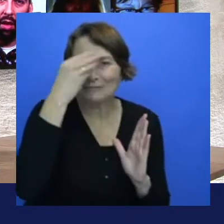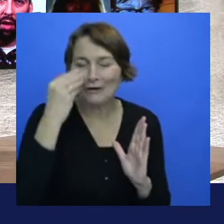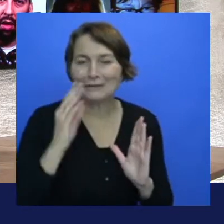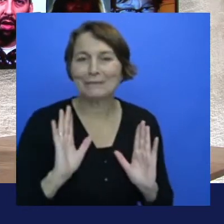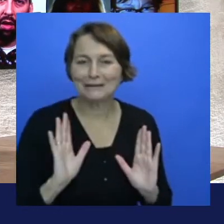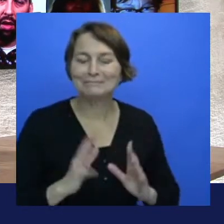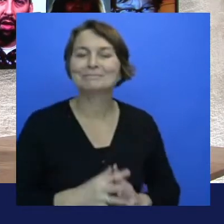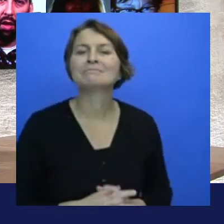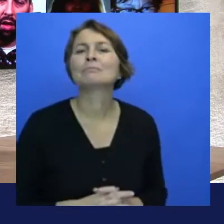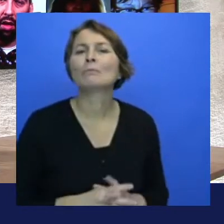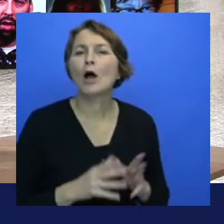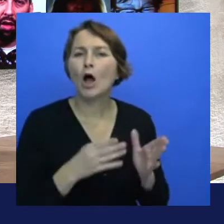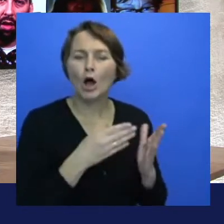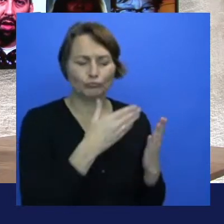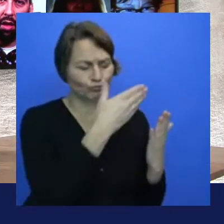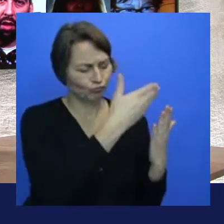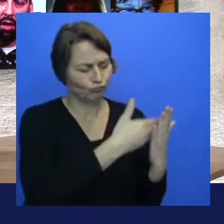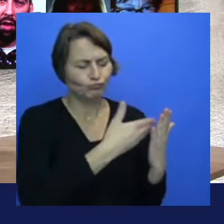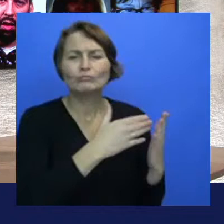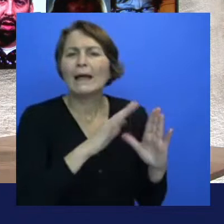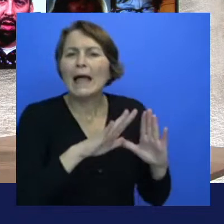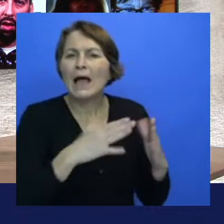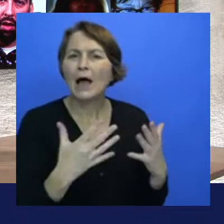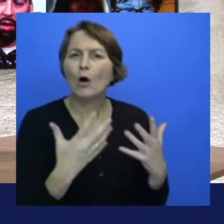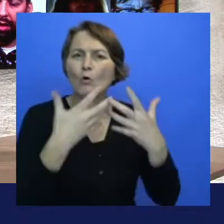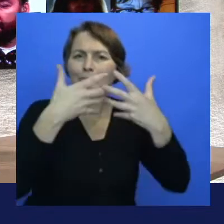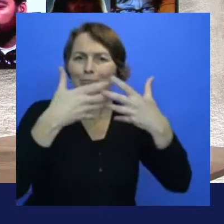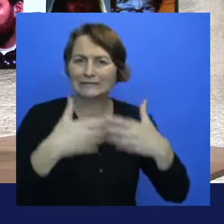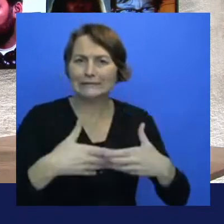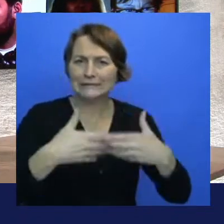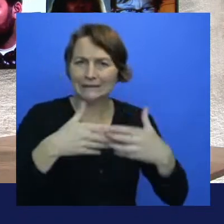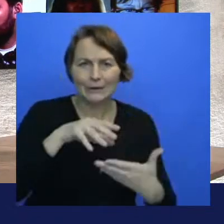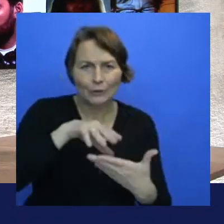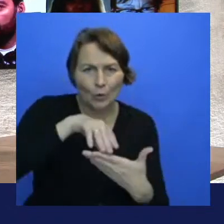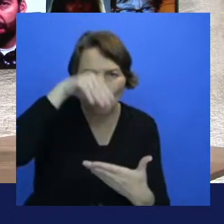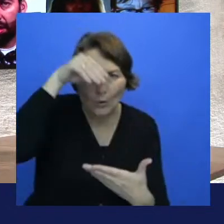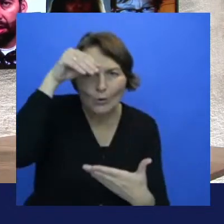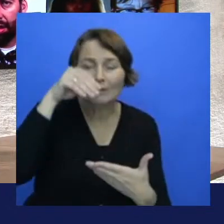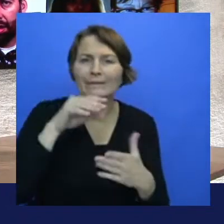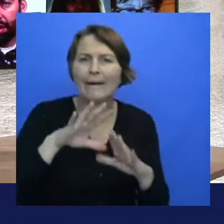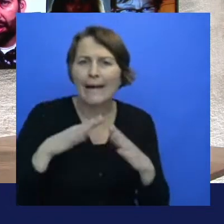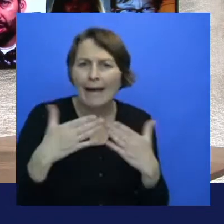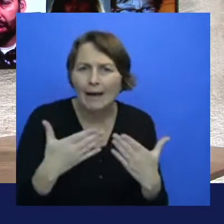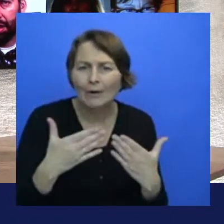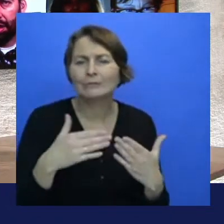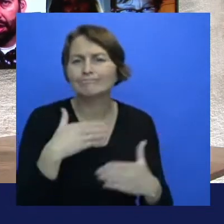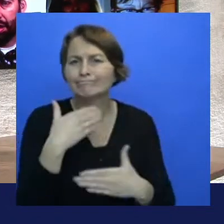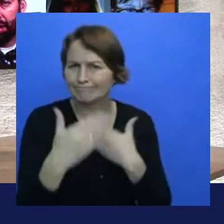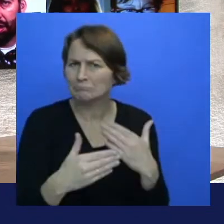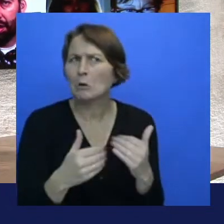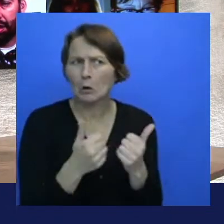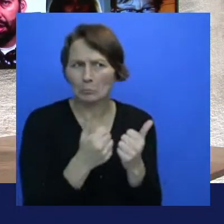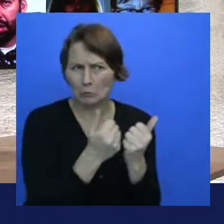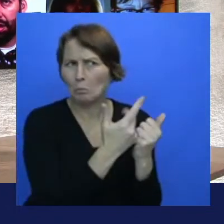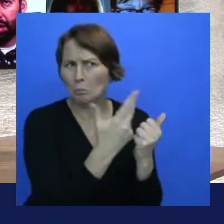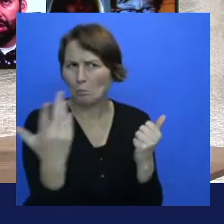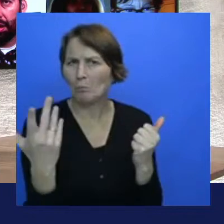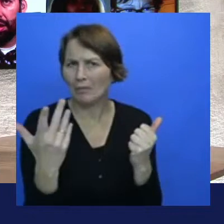general understanding of machine learning and deep learning. But I think there are lots of good online